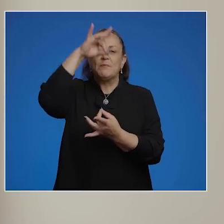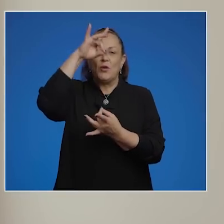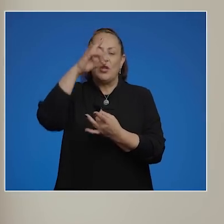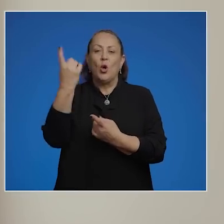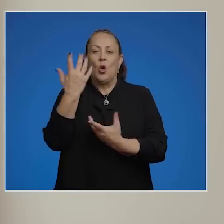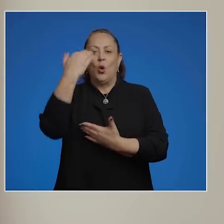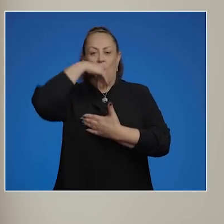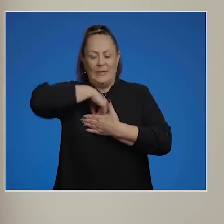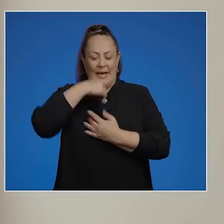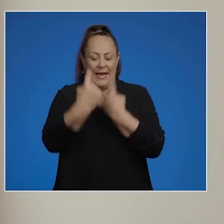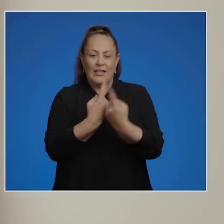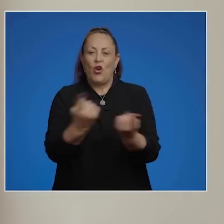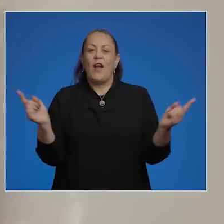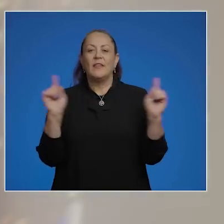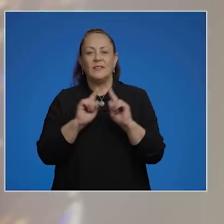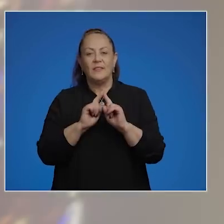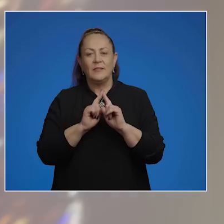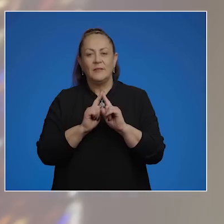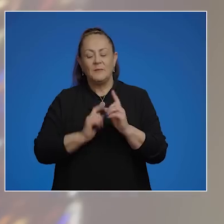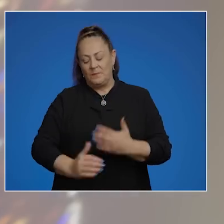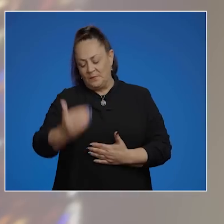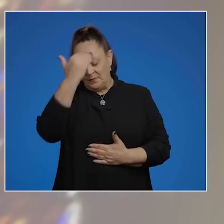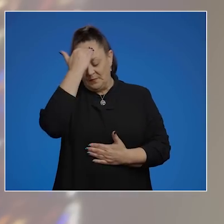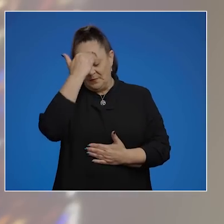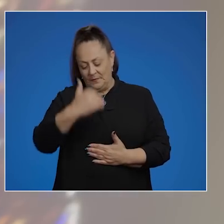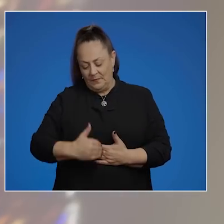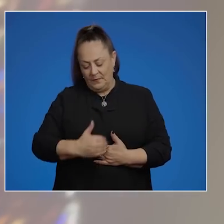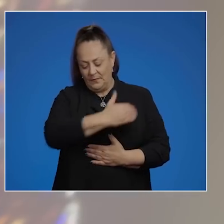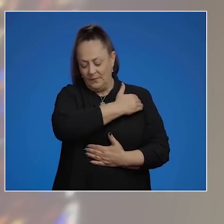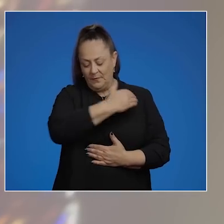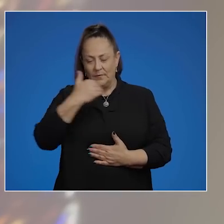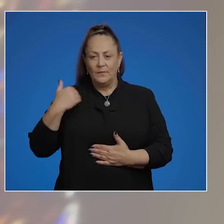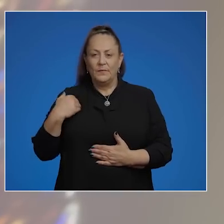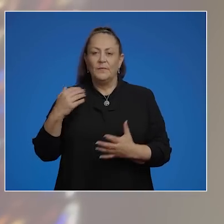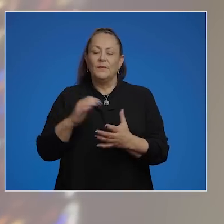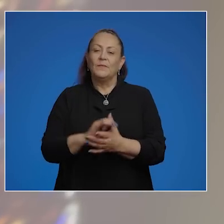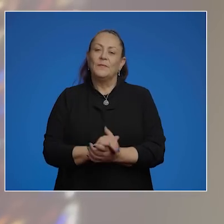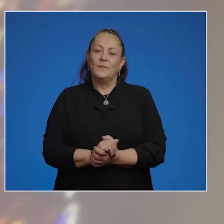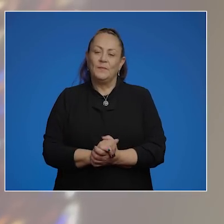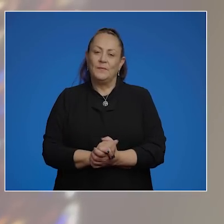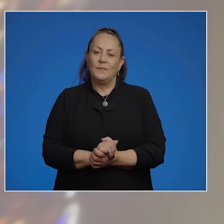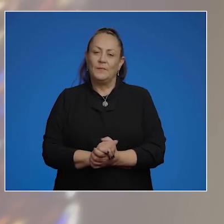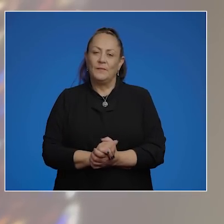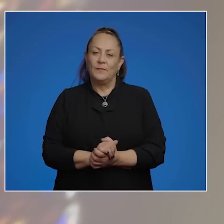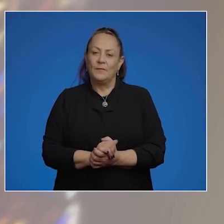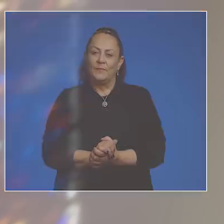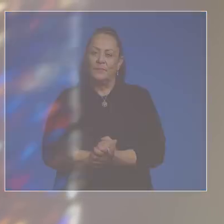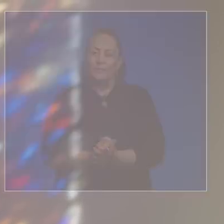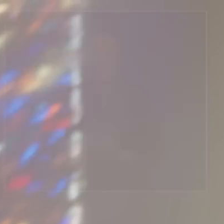who lives within each of us. In the name of the Father, and of the Son, and of the Holy Spirit. Amen.